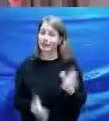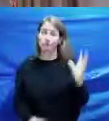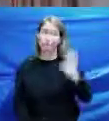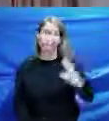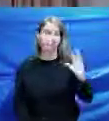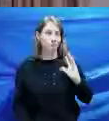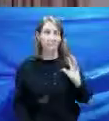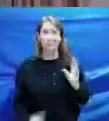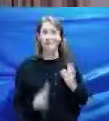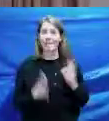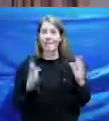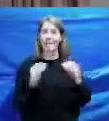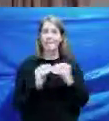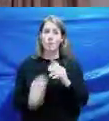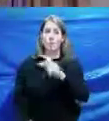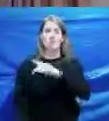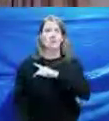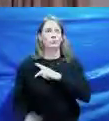personal narrative.